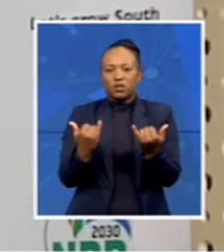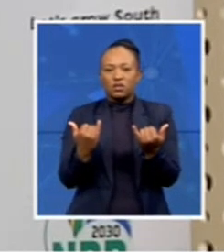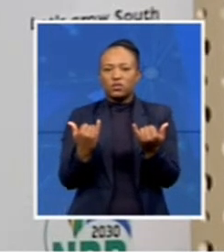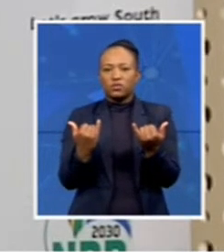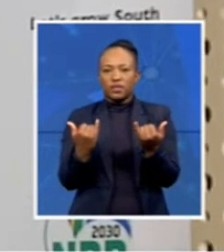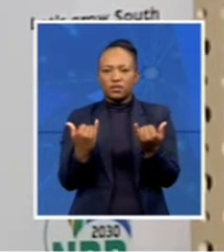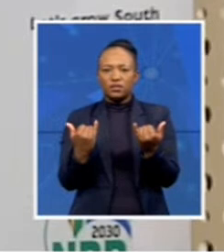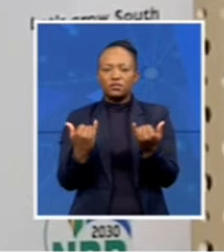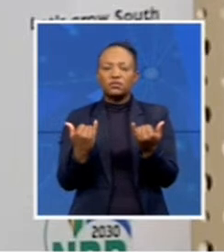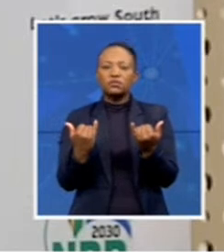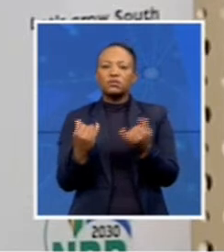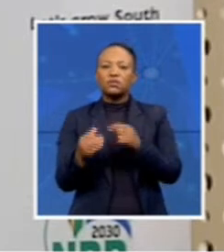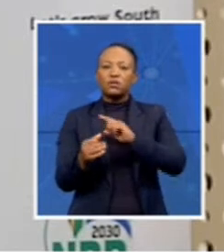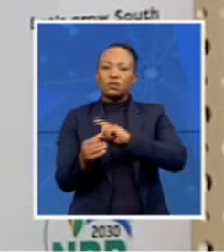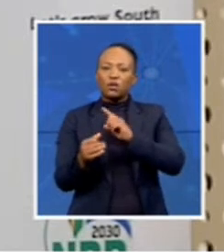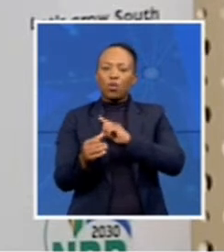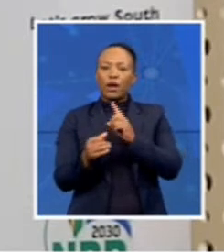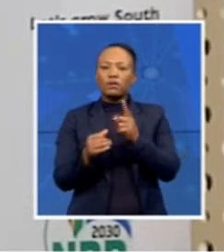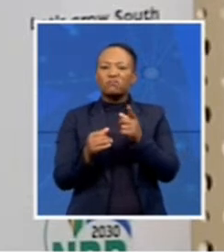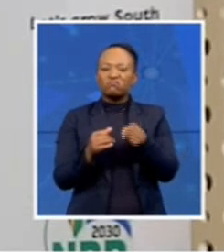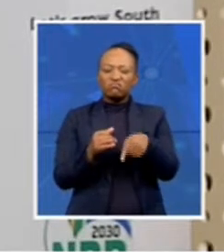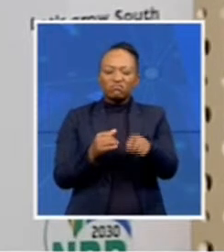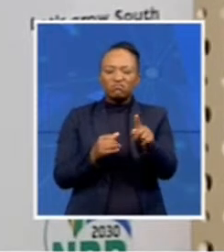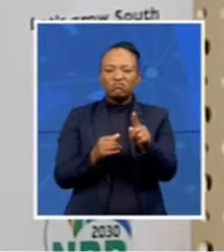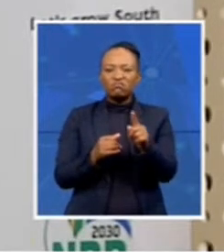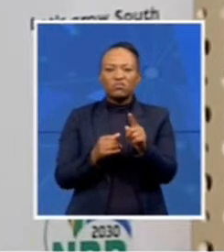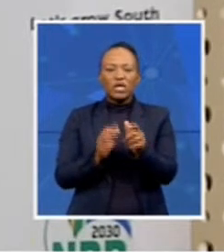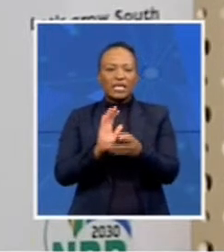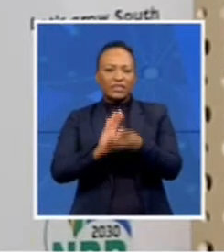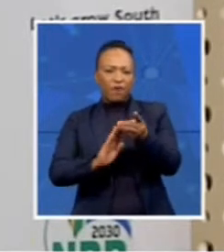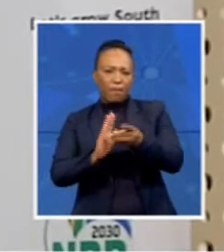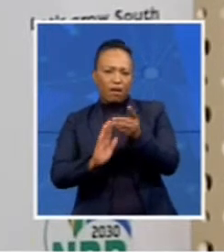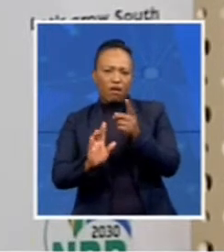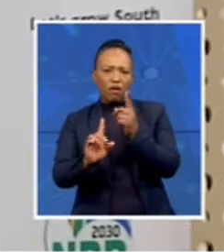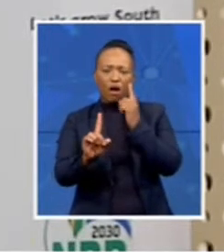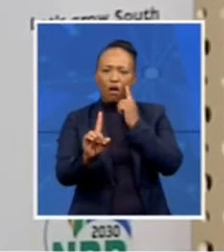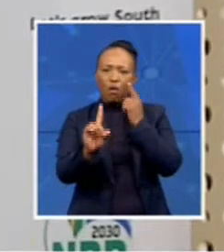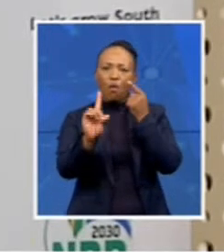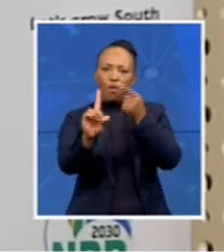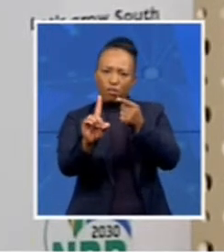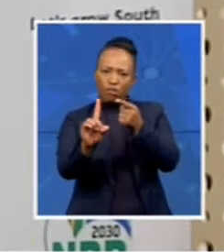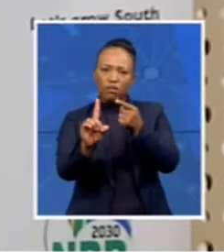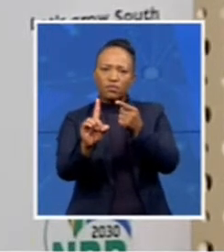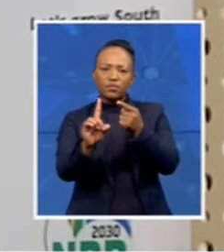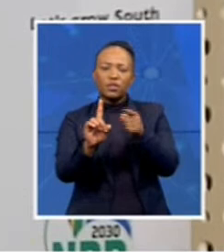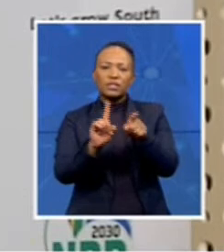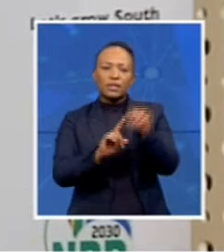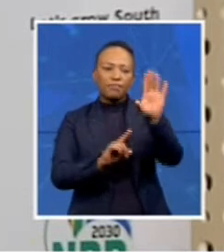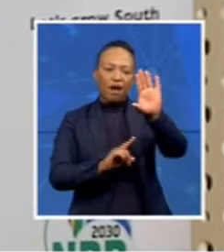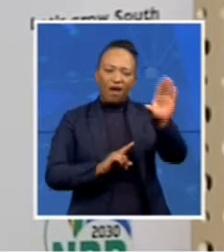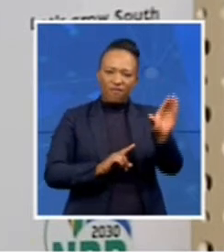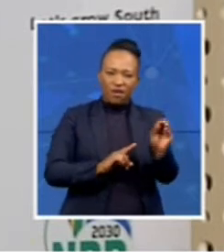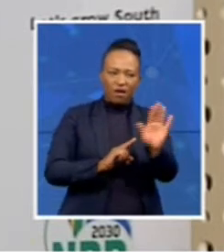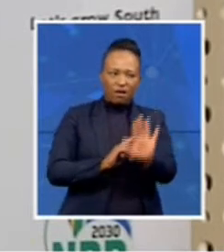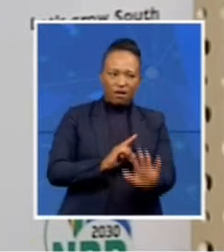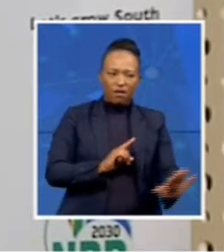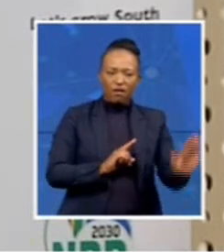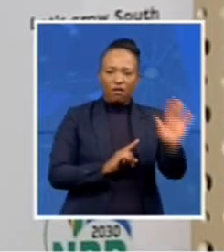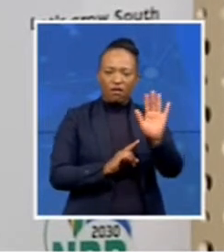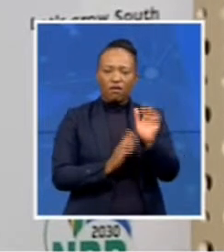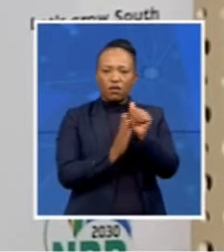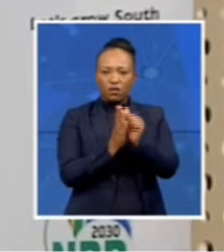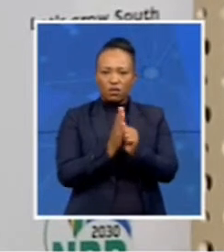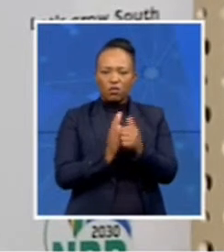Goals and the the Africa Agenda 2063.